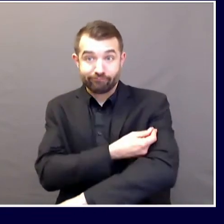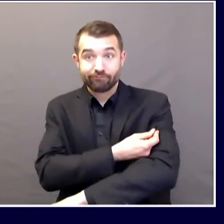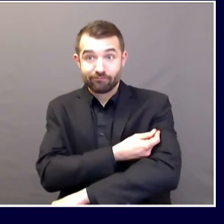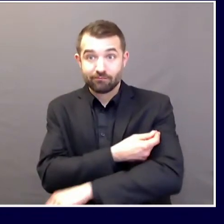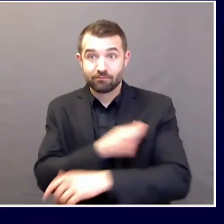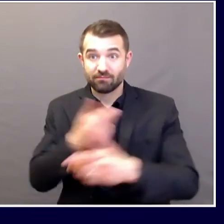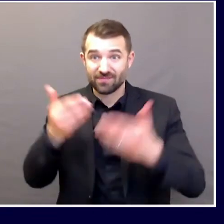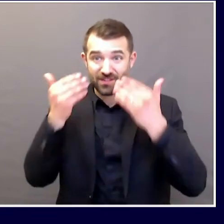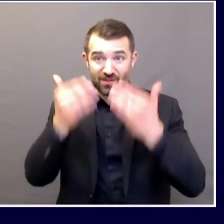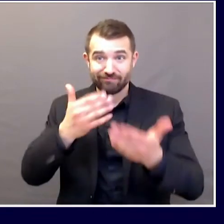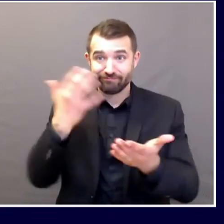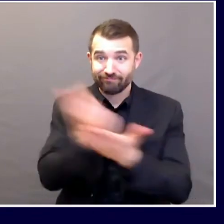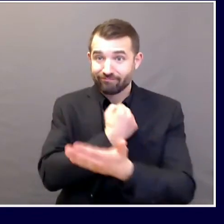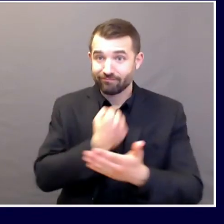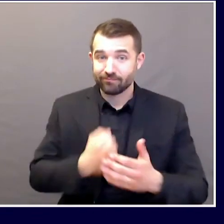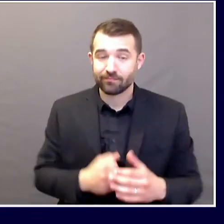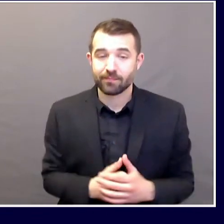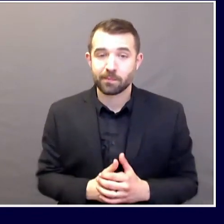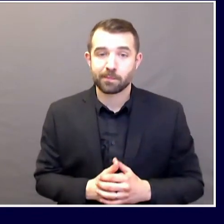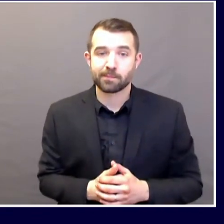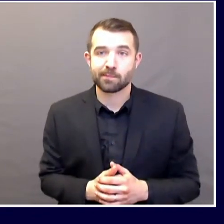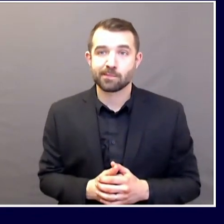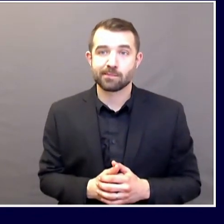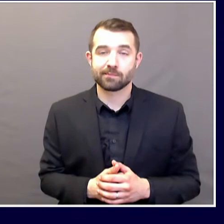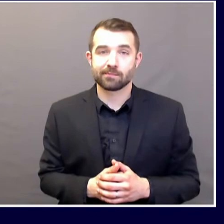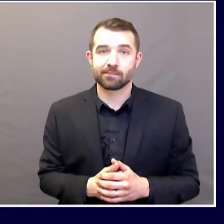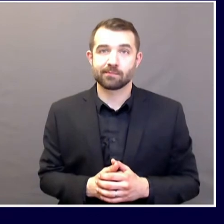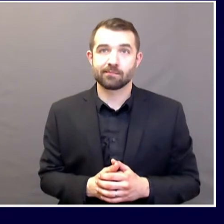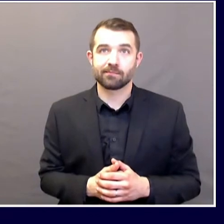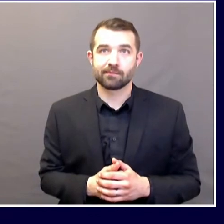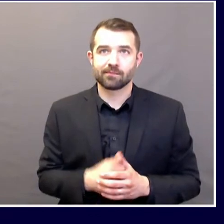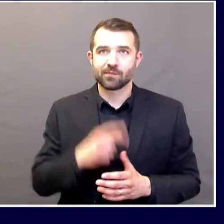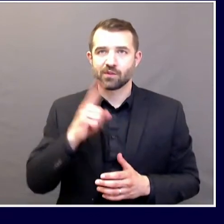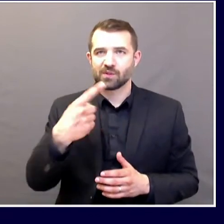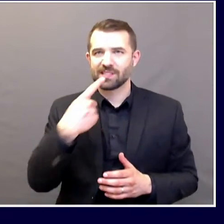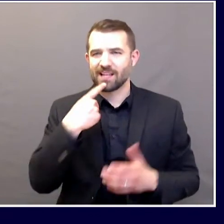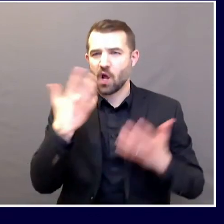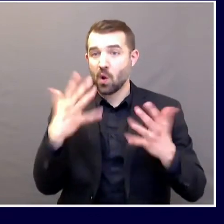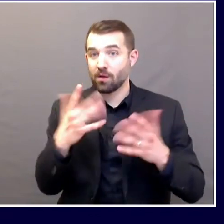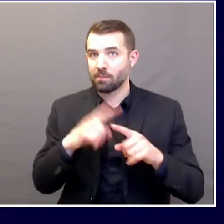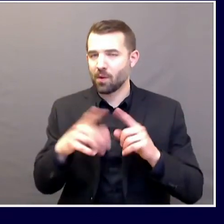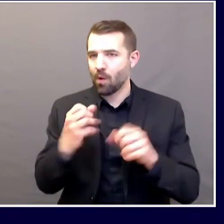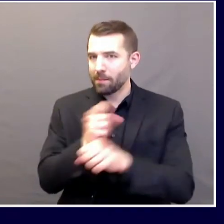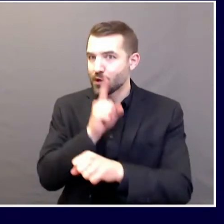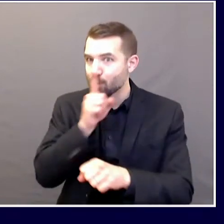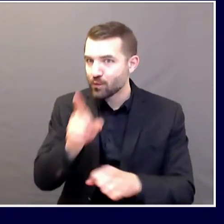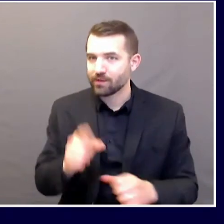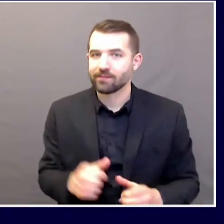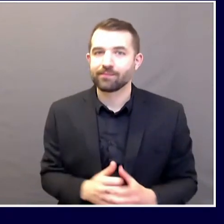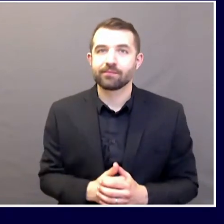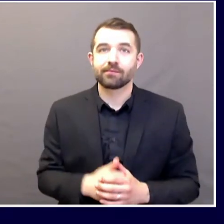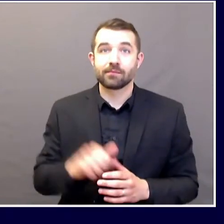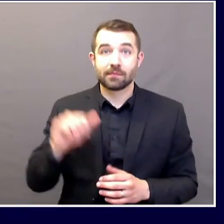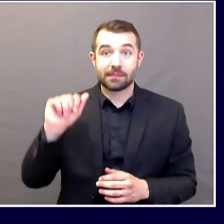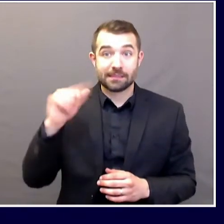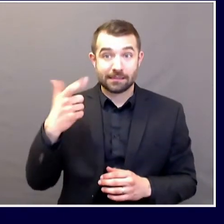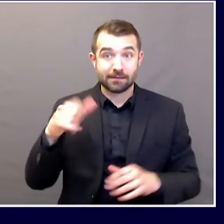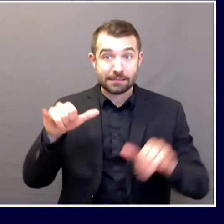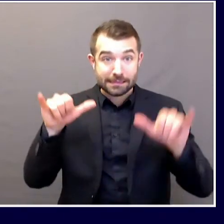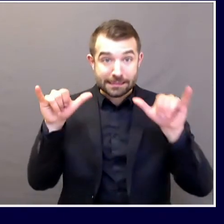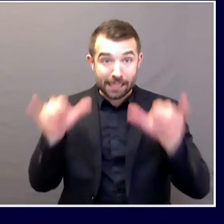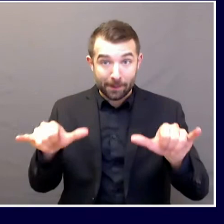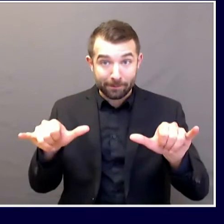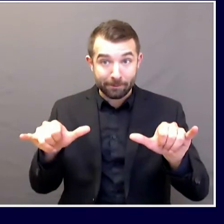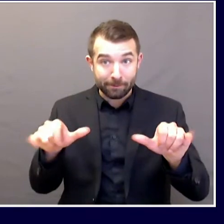real briefly, you said it a couple times here, no change in the age tier yet, or the what's currently eligible.